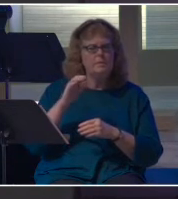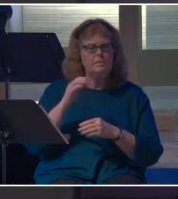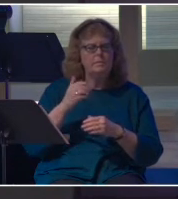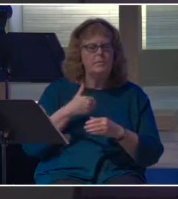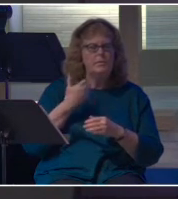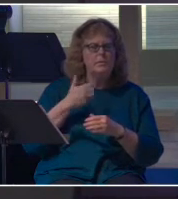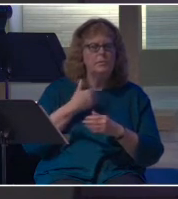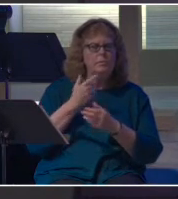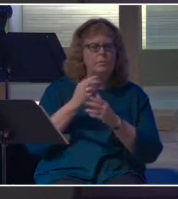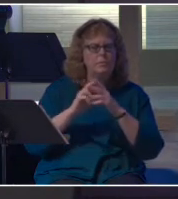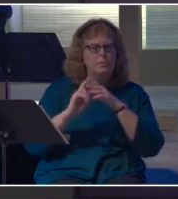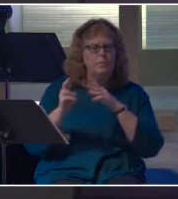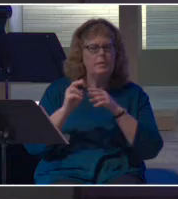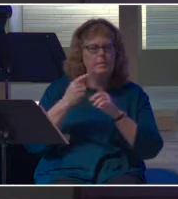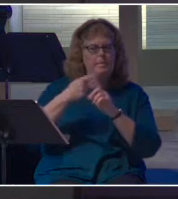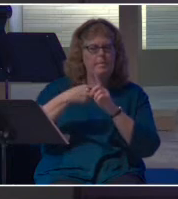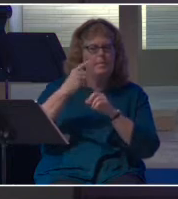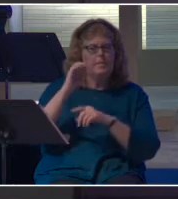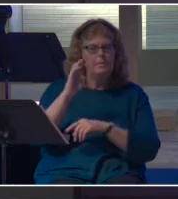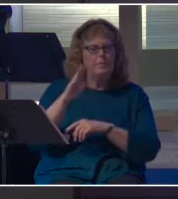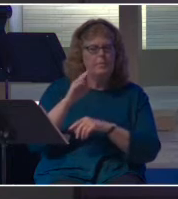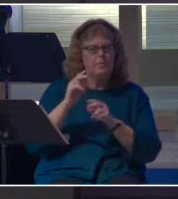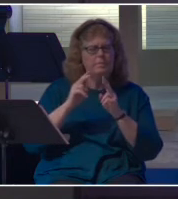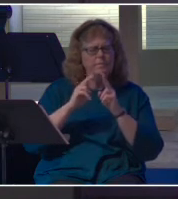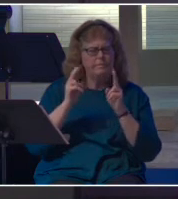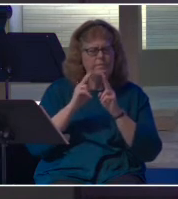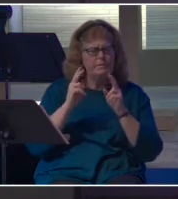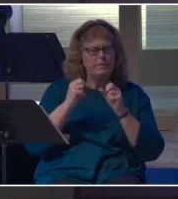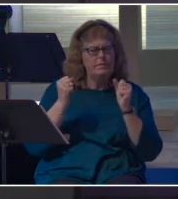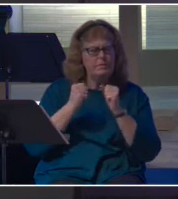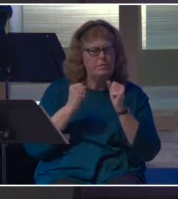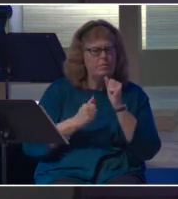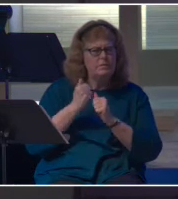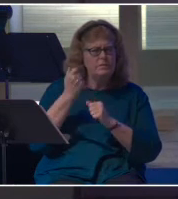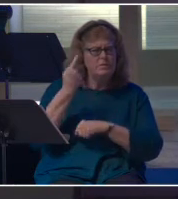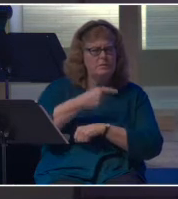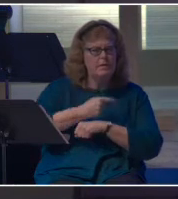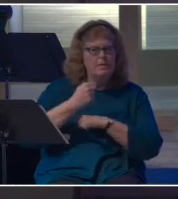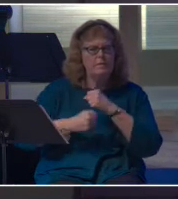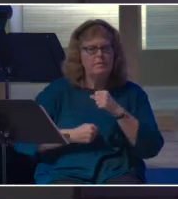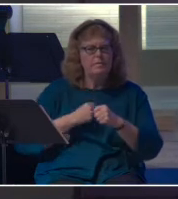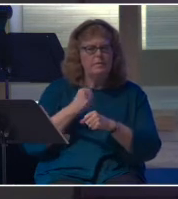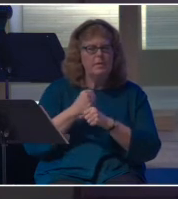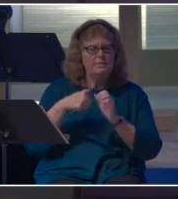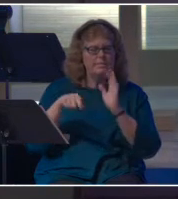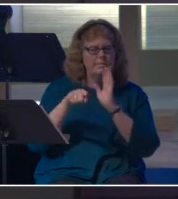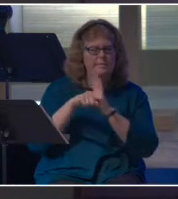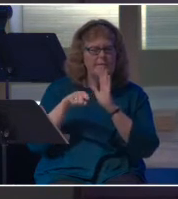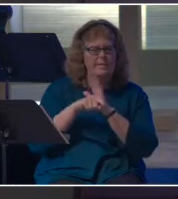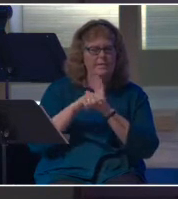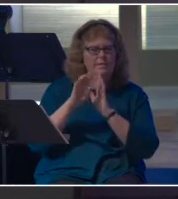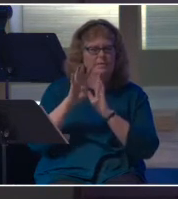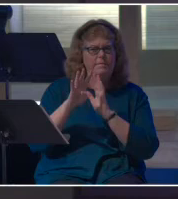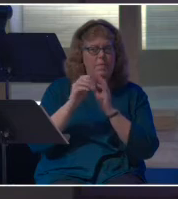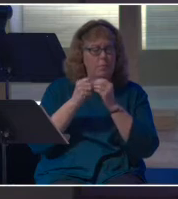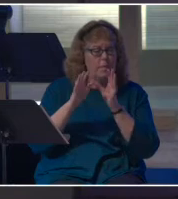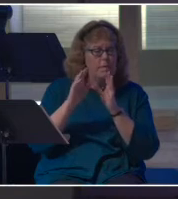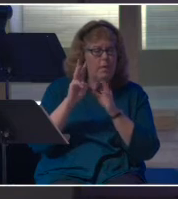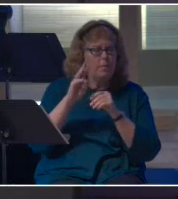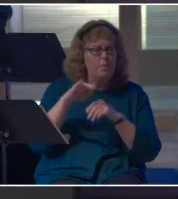the month of February. It was one of the coldest days of the year. It was -4 without wind